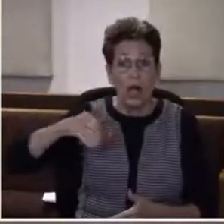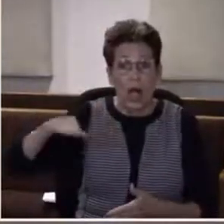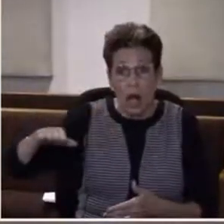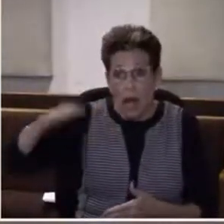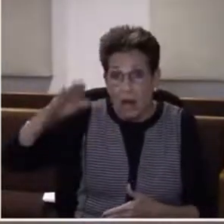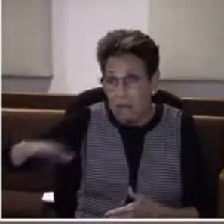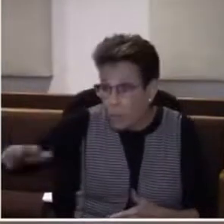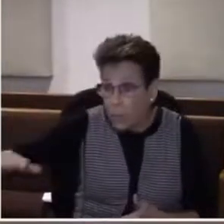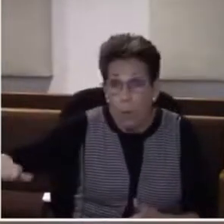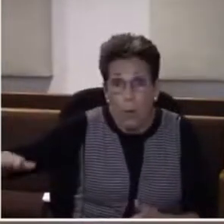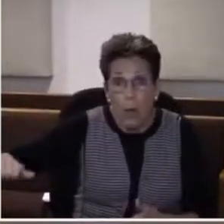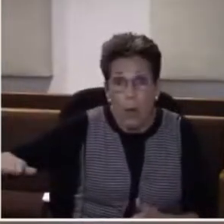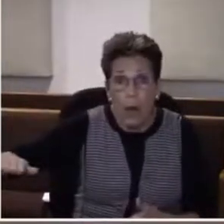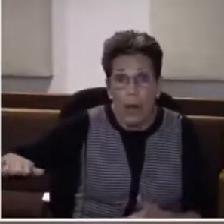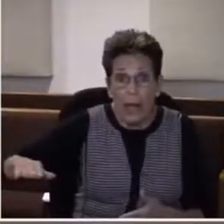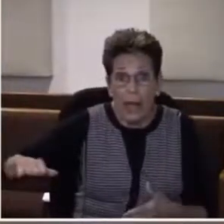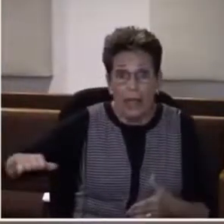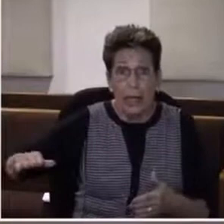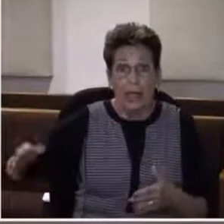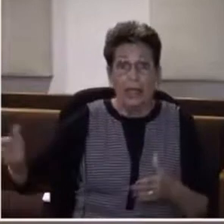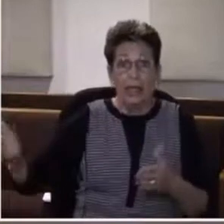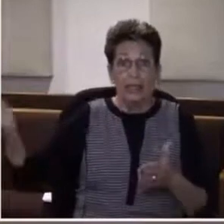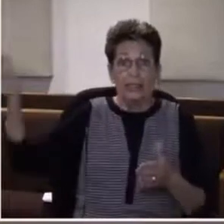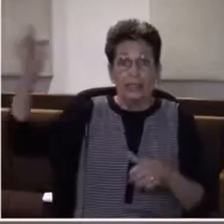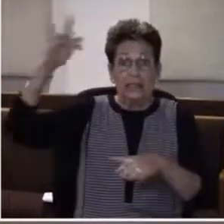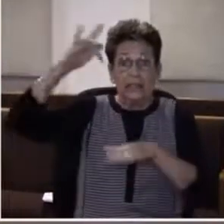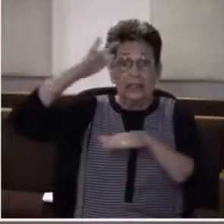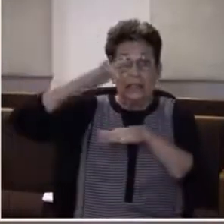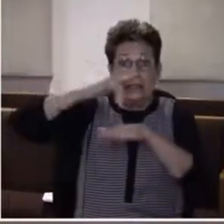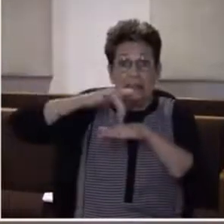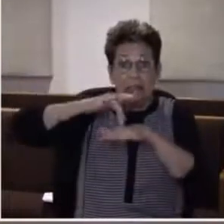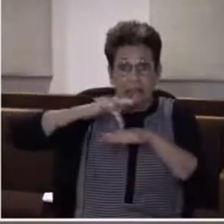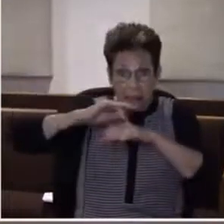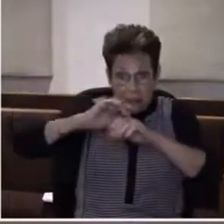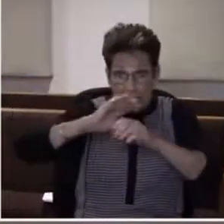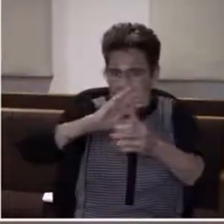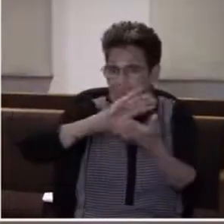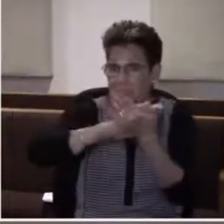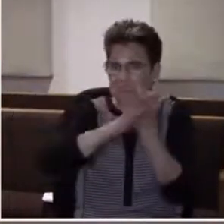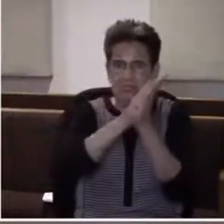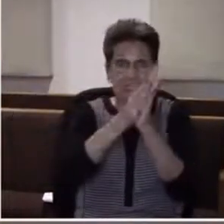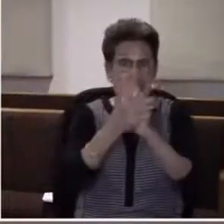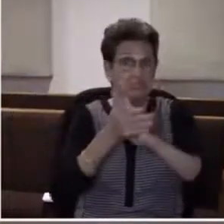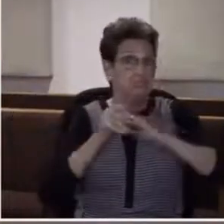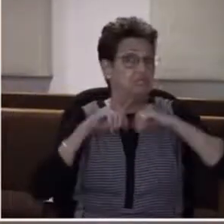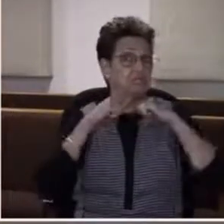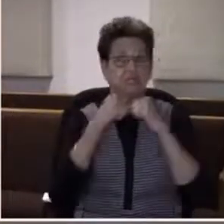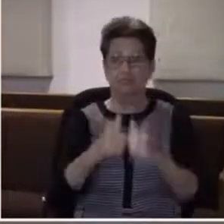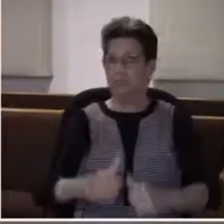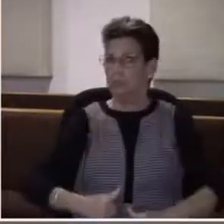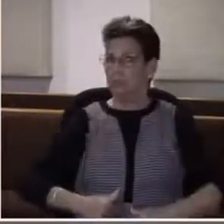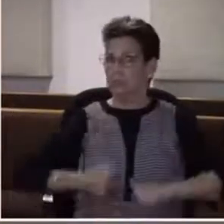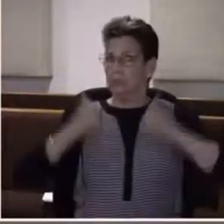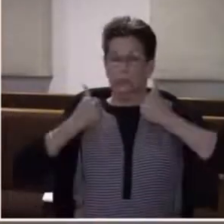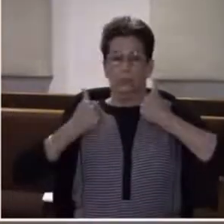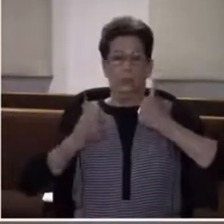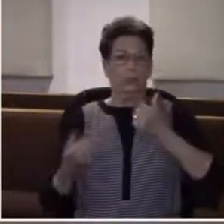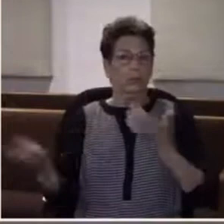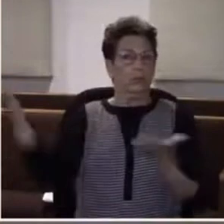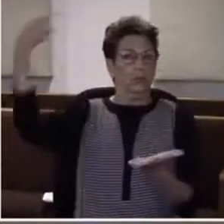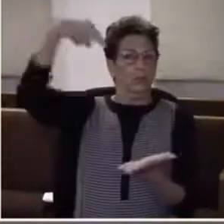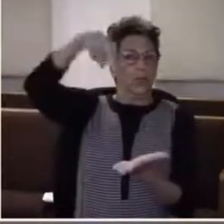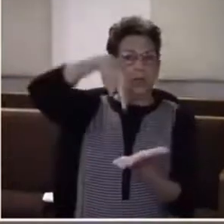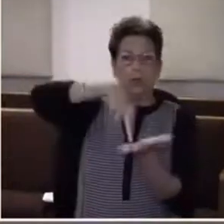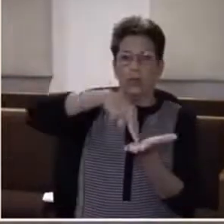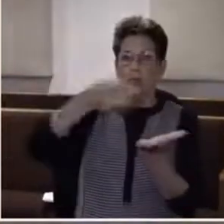again and he revived. And so this lady, we're not told her name. One day we'll meet her